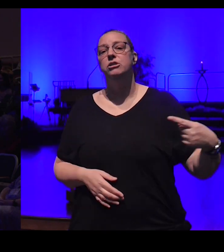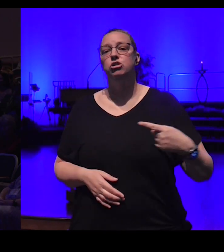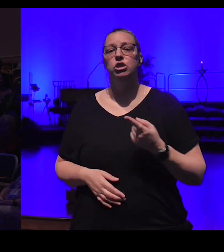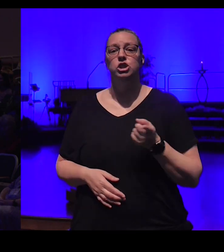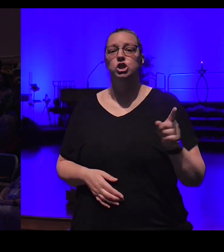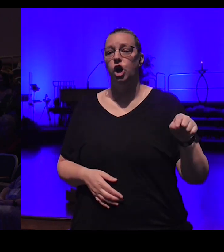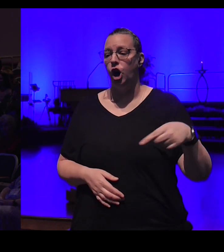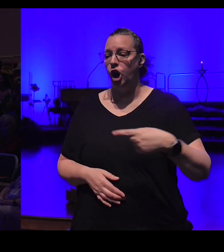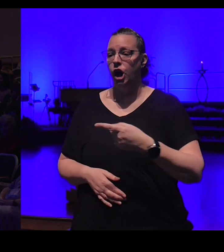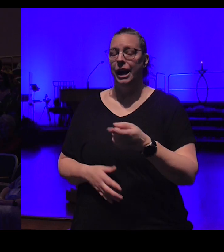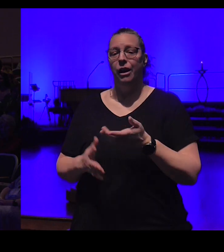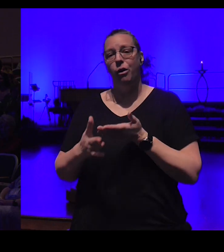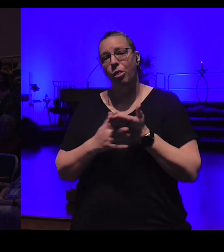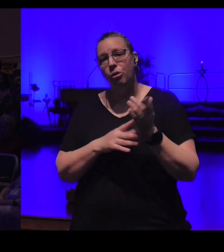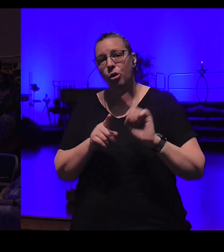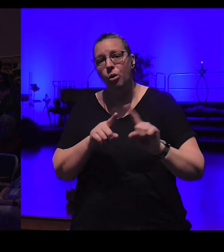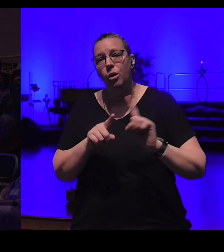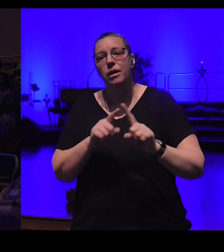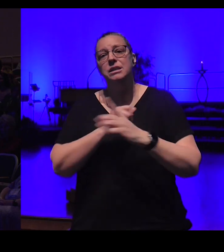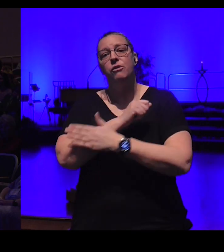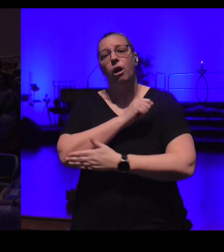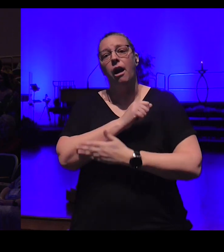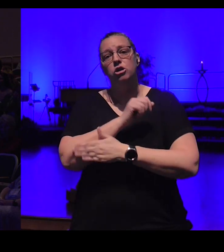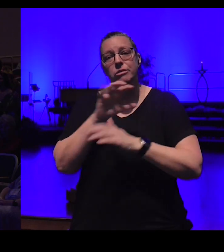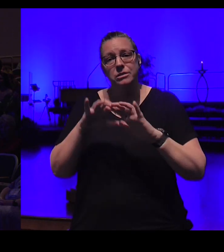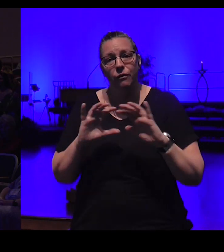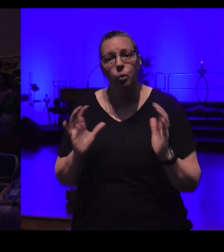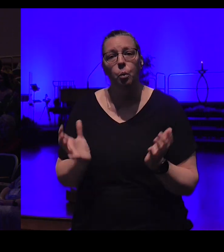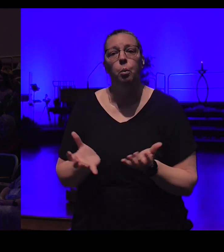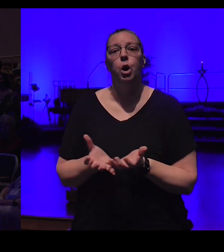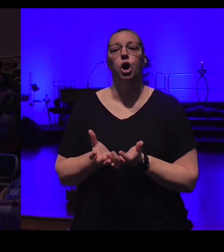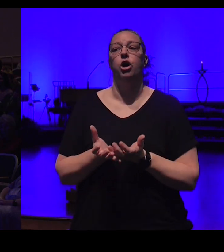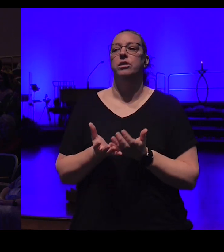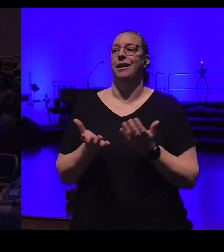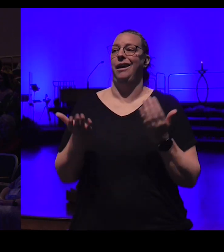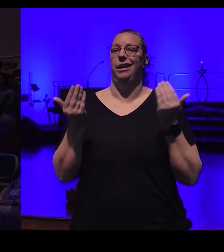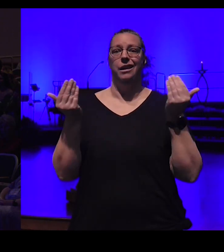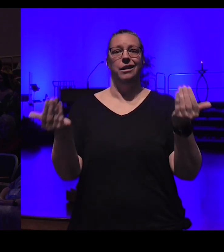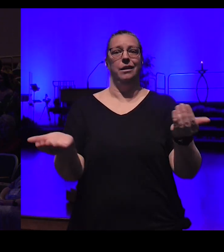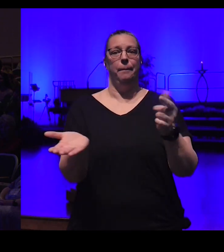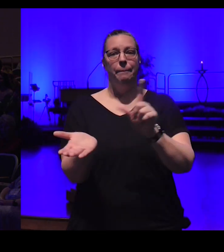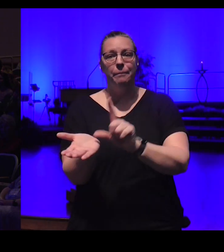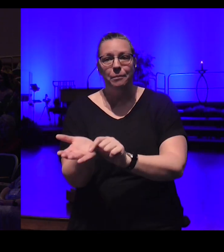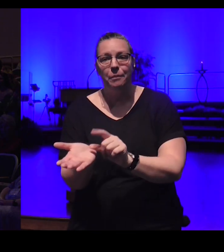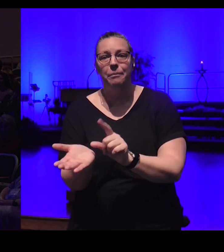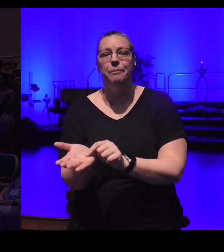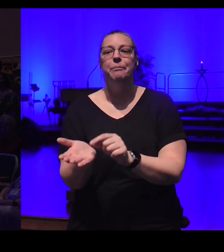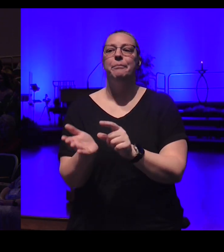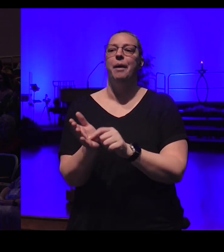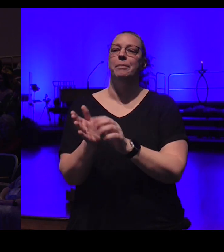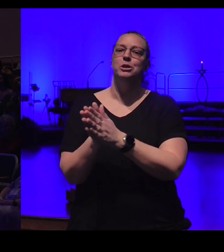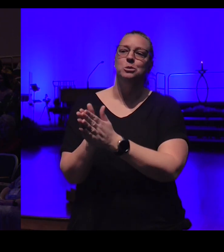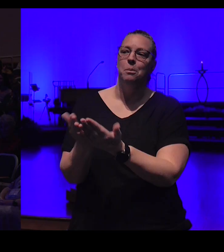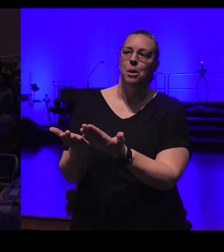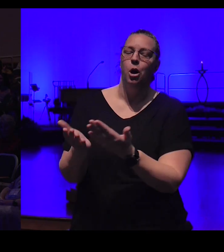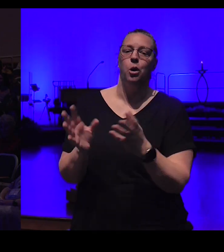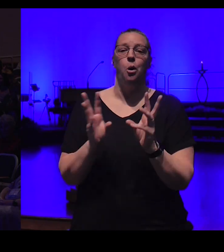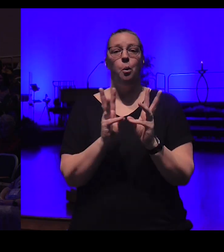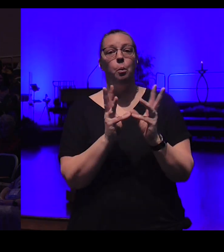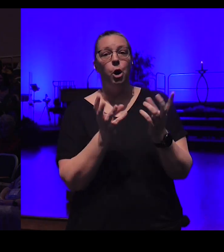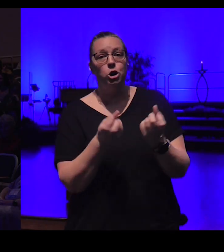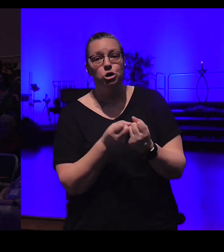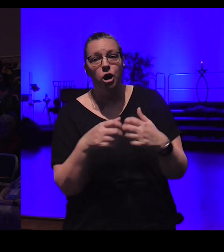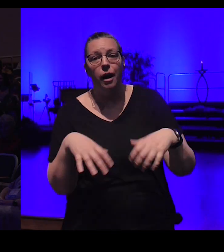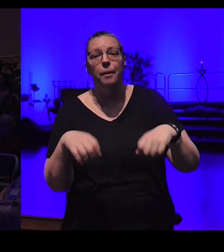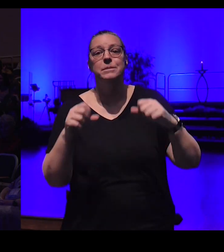through countries of the world, and out of that came book publications, workshops that he didn't even expect. He